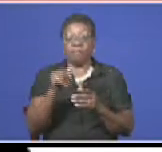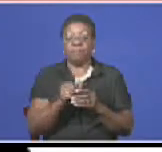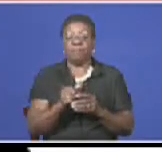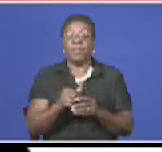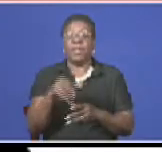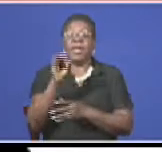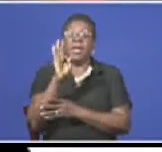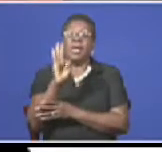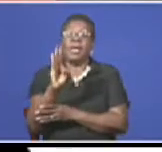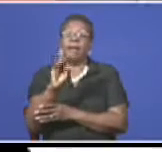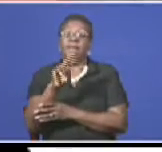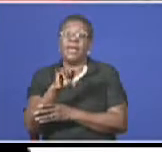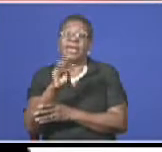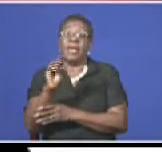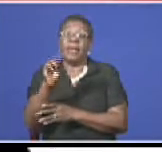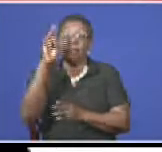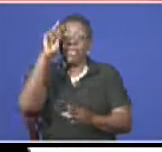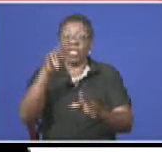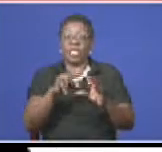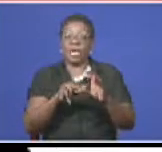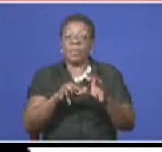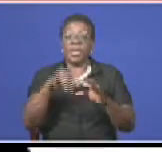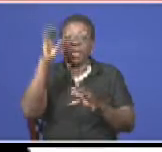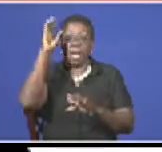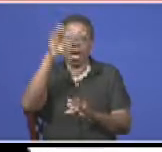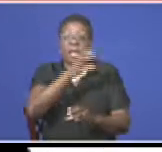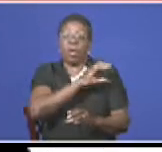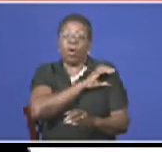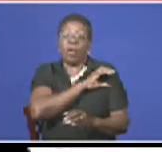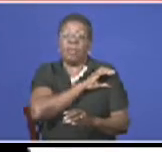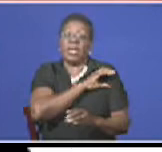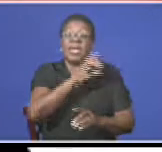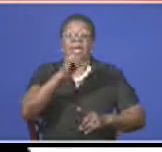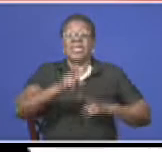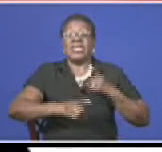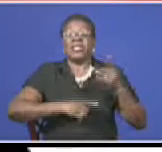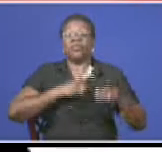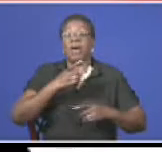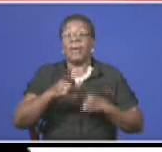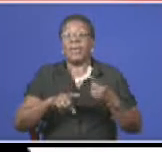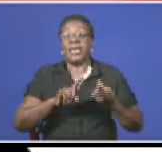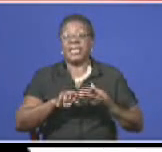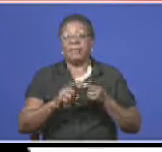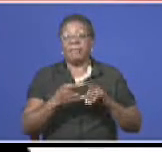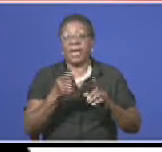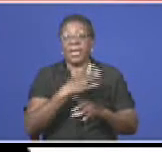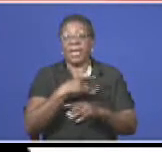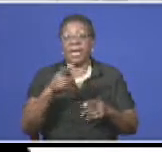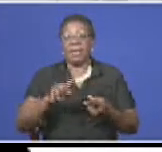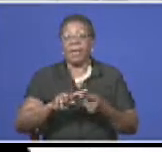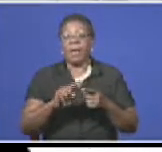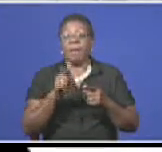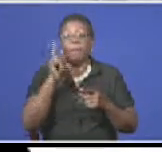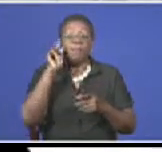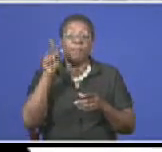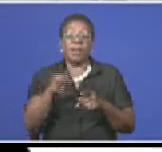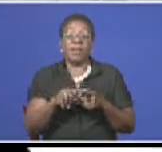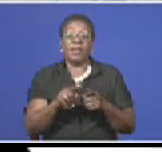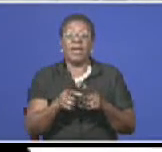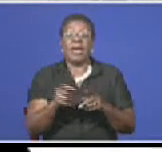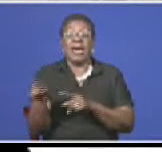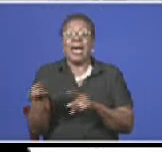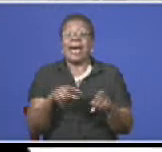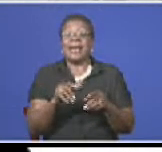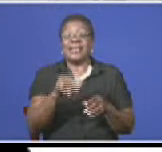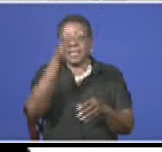Well, Free National Movement Chairman Carl Kummer Sr. describing his friend and brother Tennyson Wells as a man who didn't like to lose